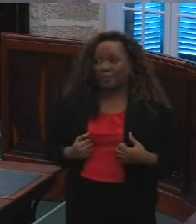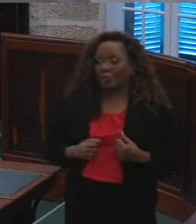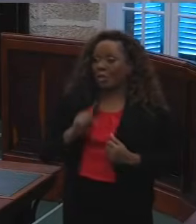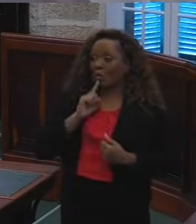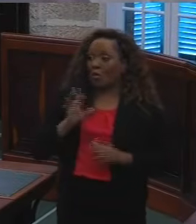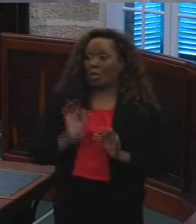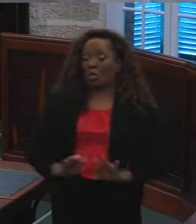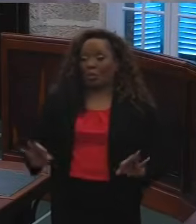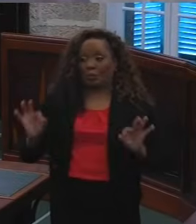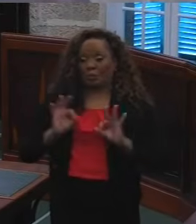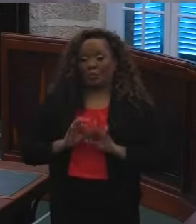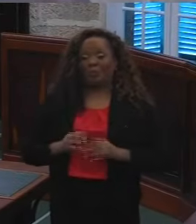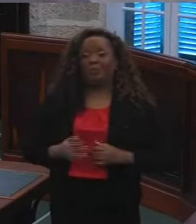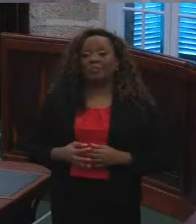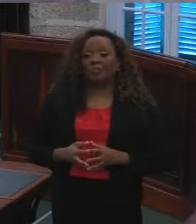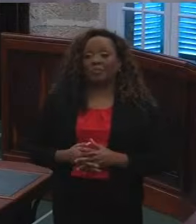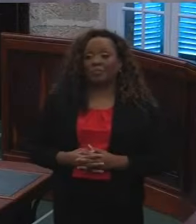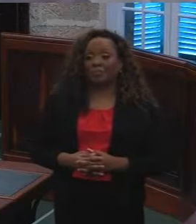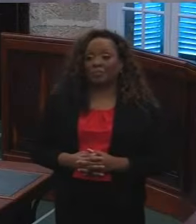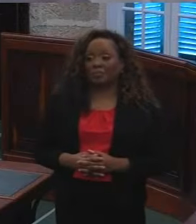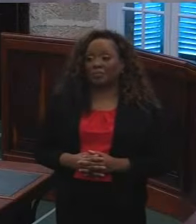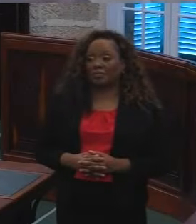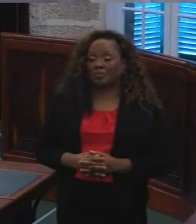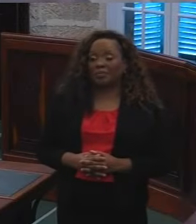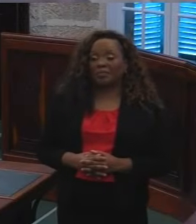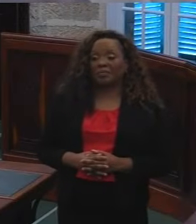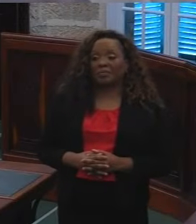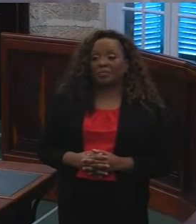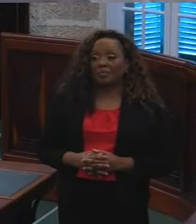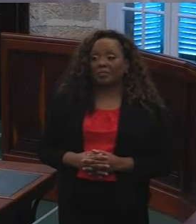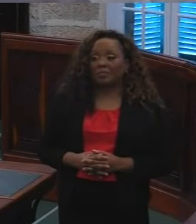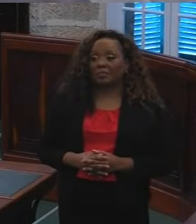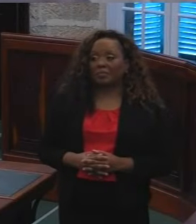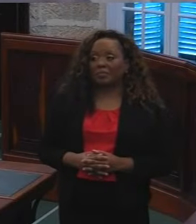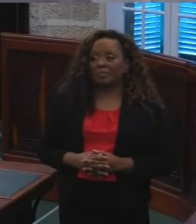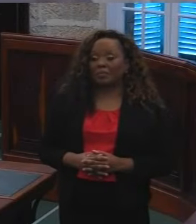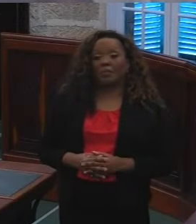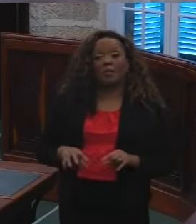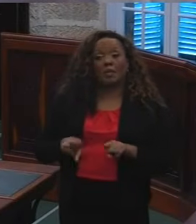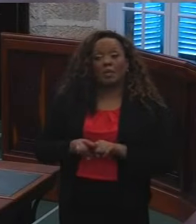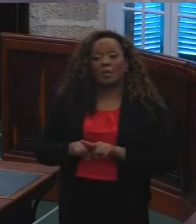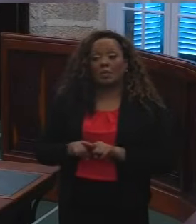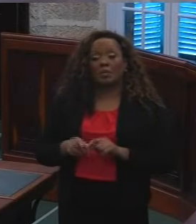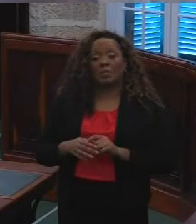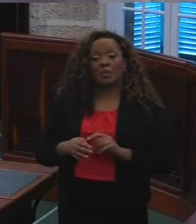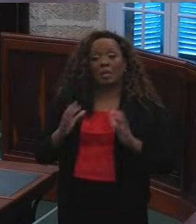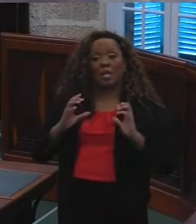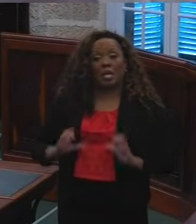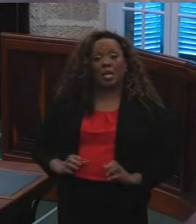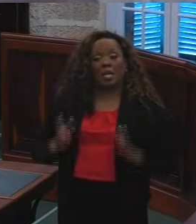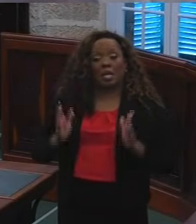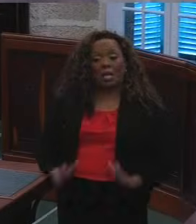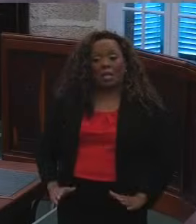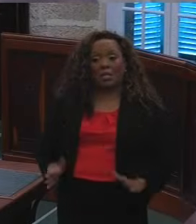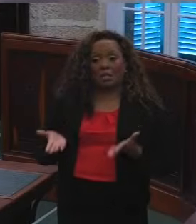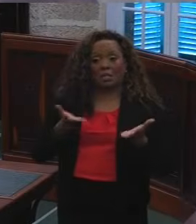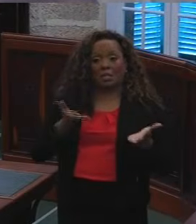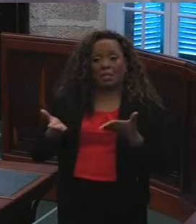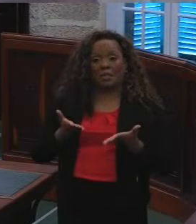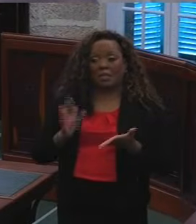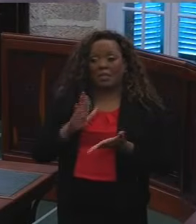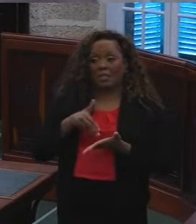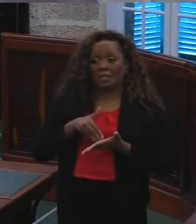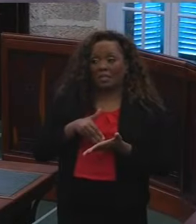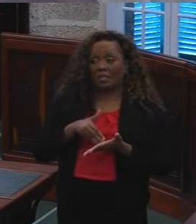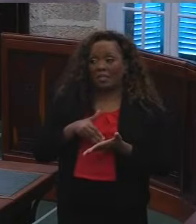conversation. We also commissioned the client service centers and the surveyor by the former